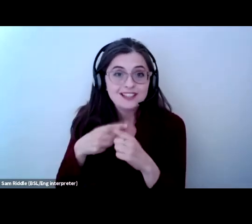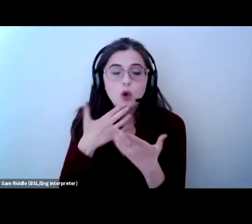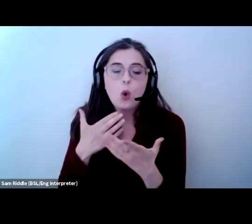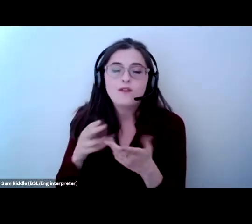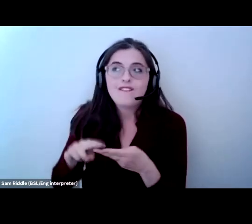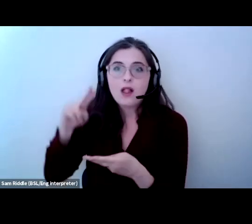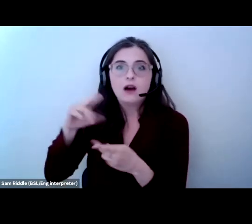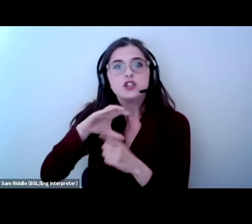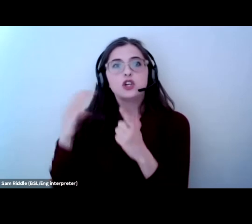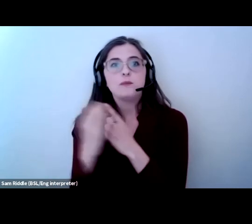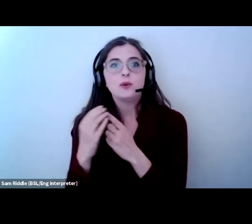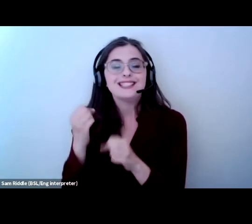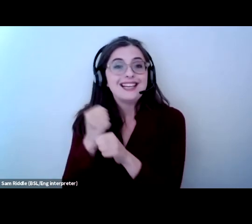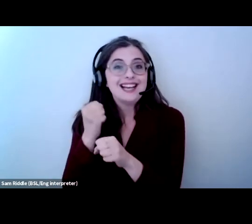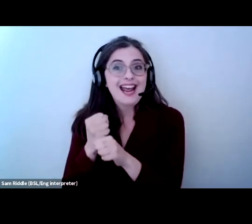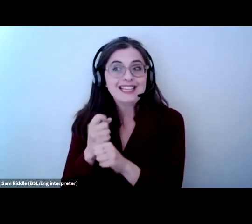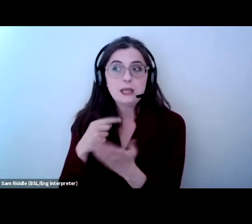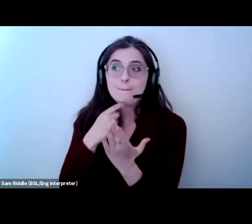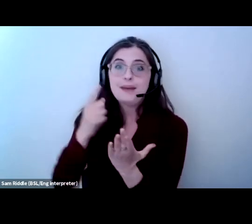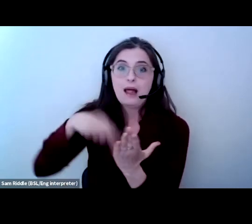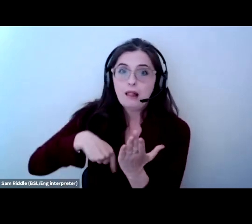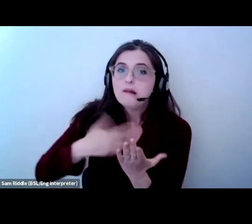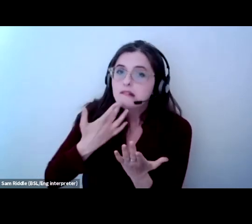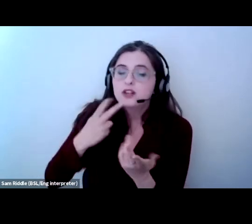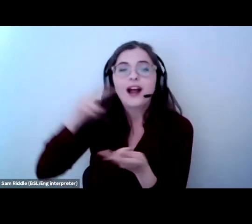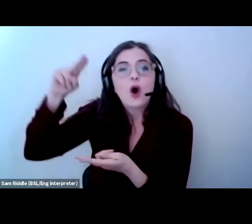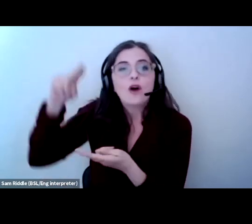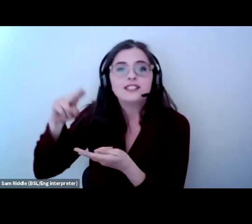Signalise. And we're currently at, I think it's